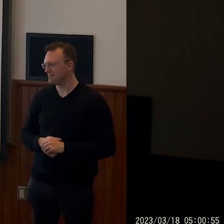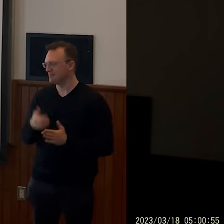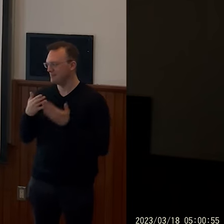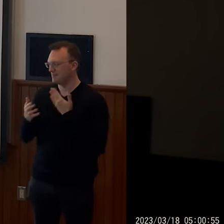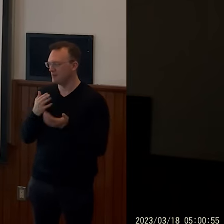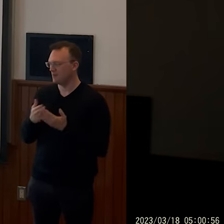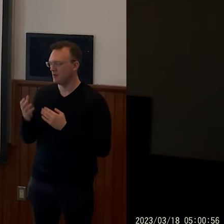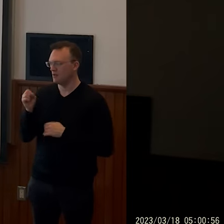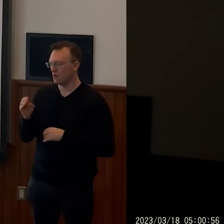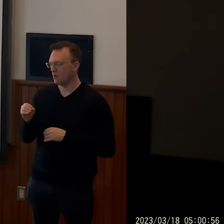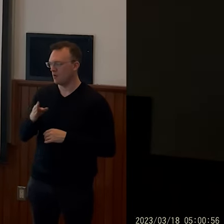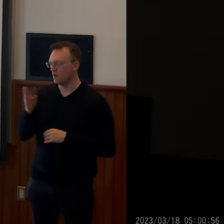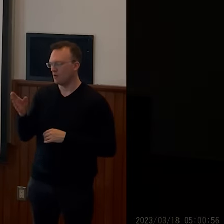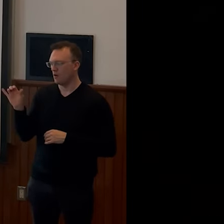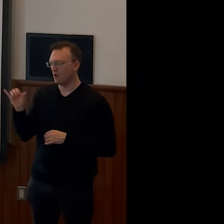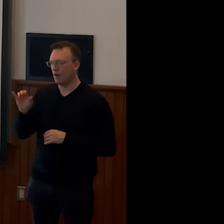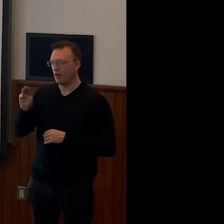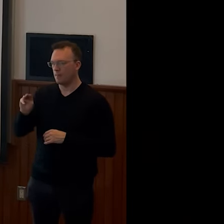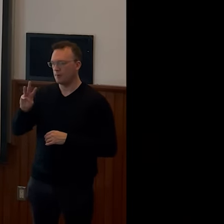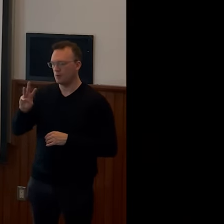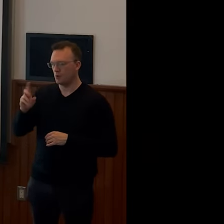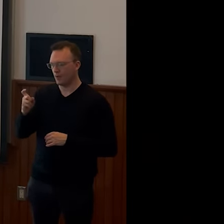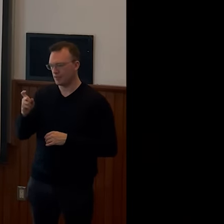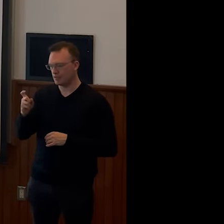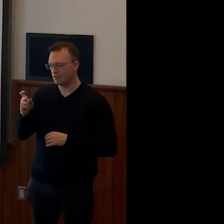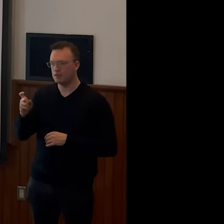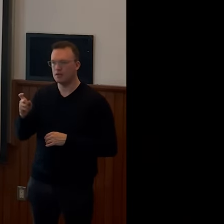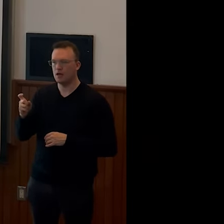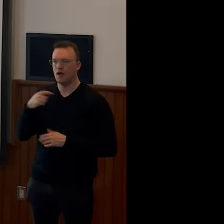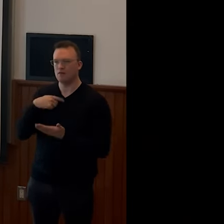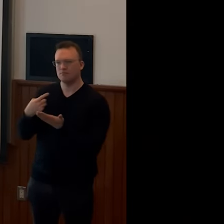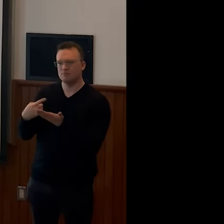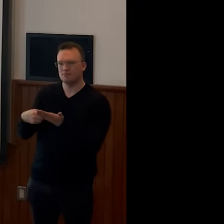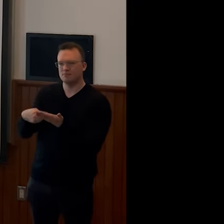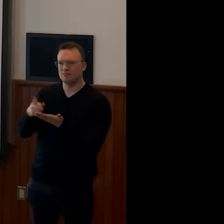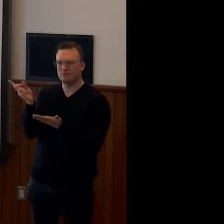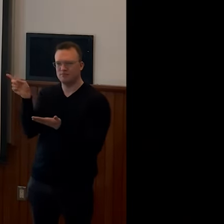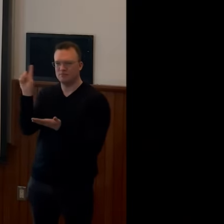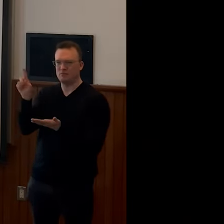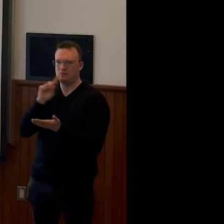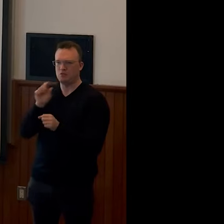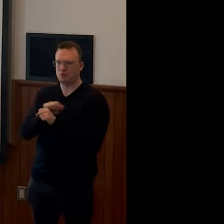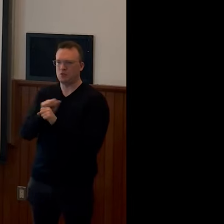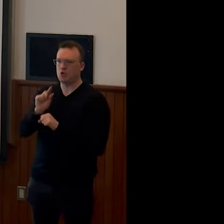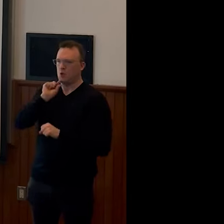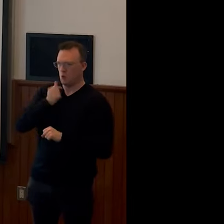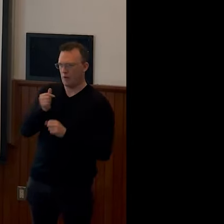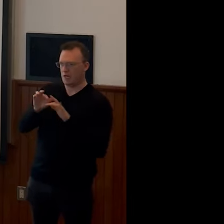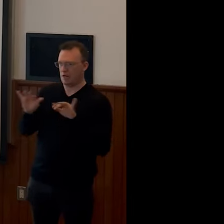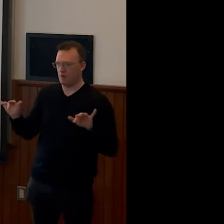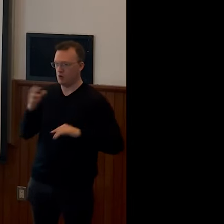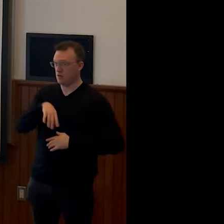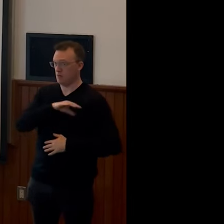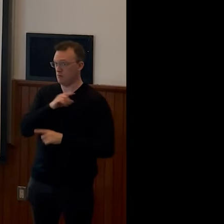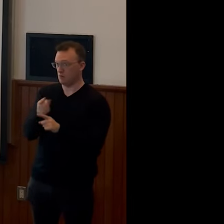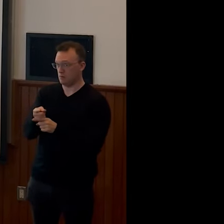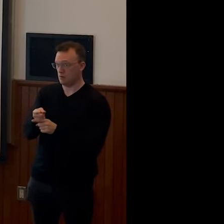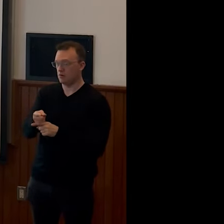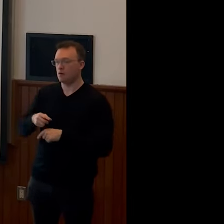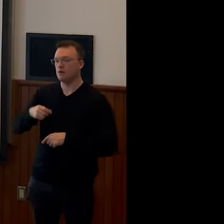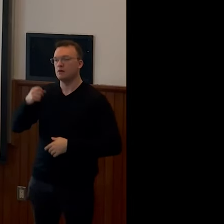Anyway, so there is also MWX. I'm talking about these are really queer, diverse characters, right?